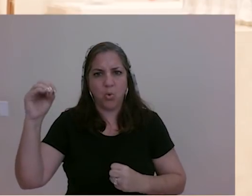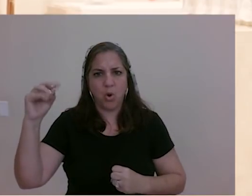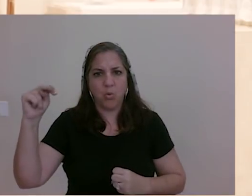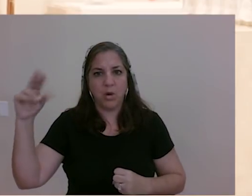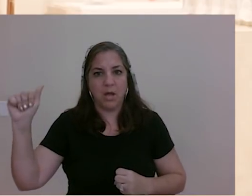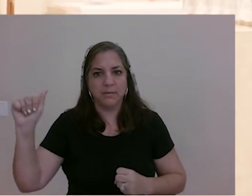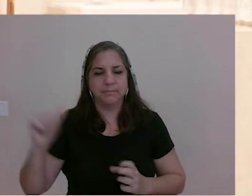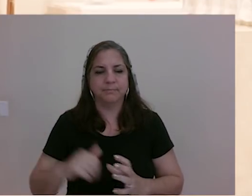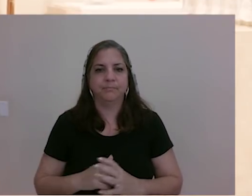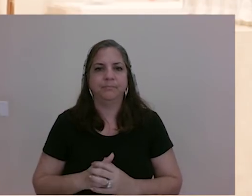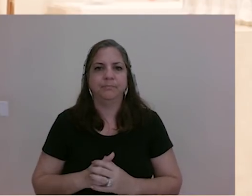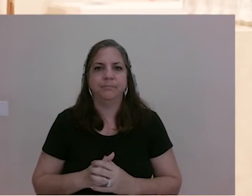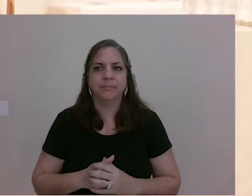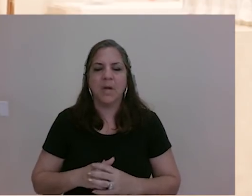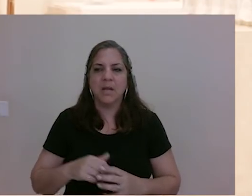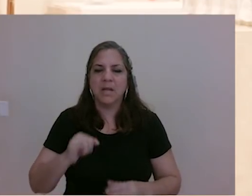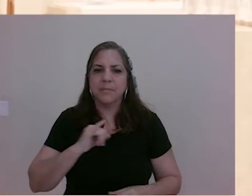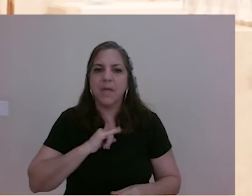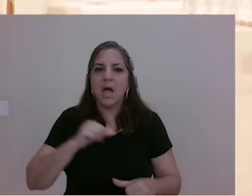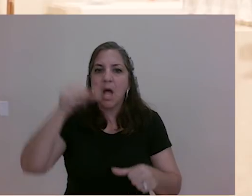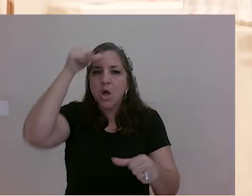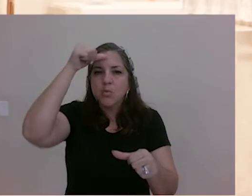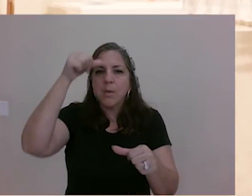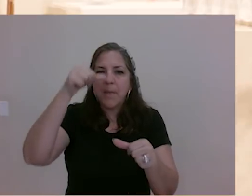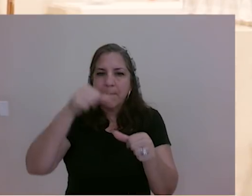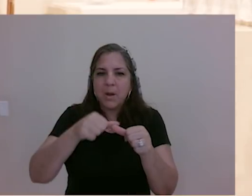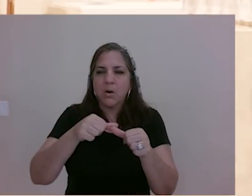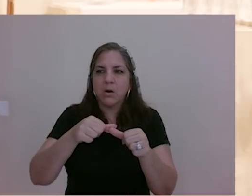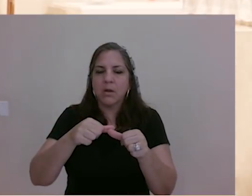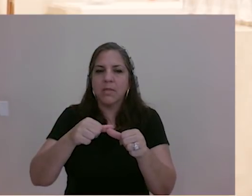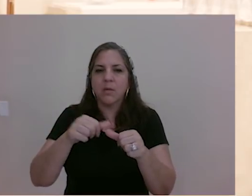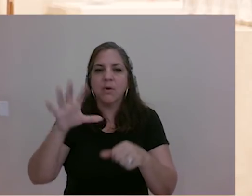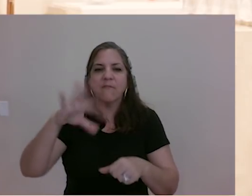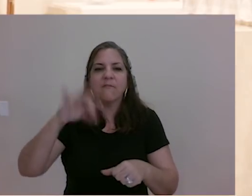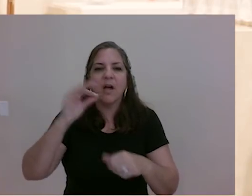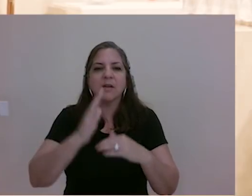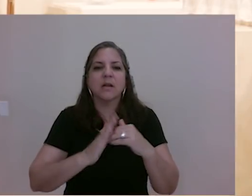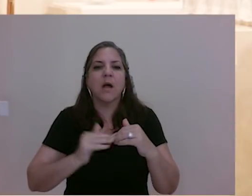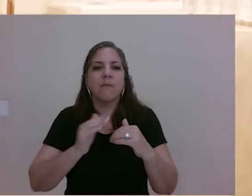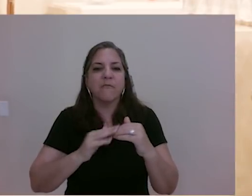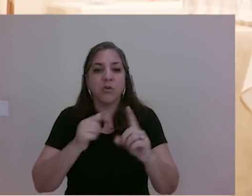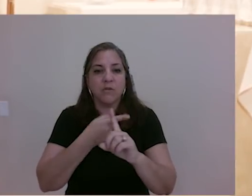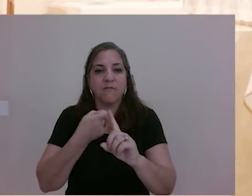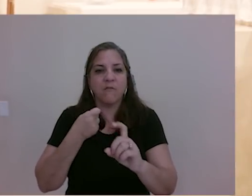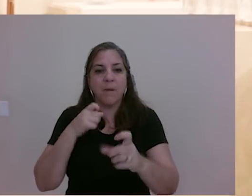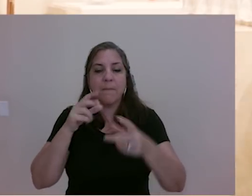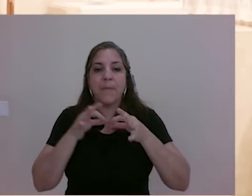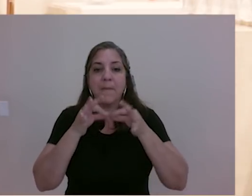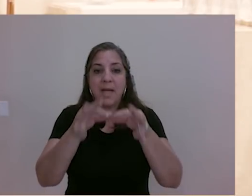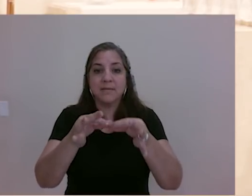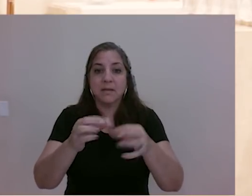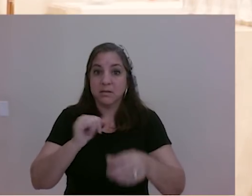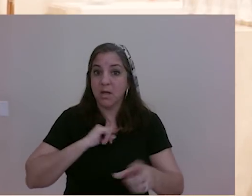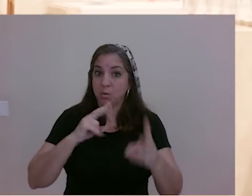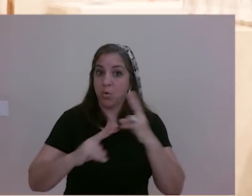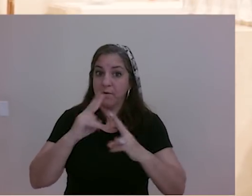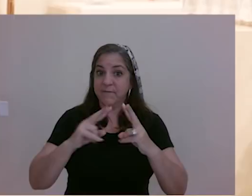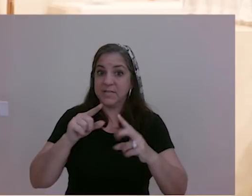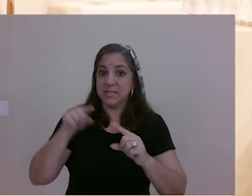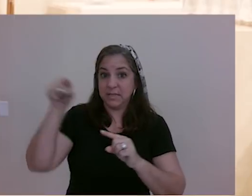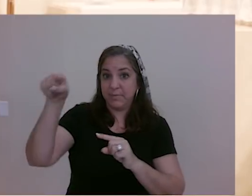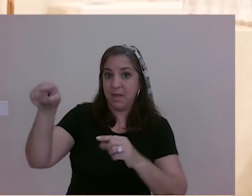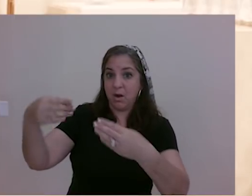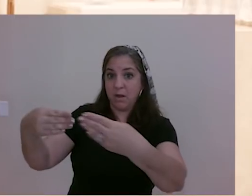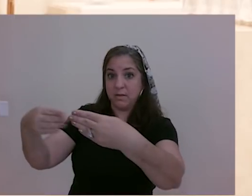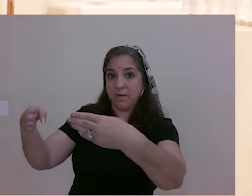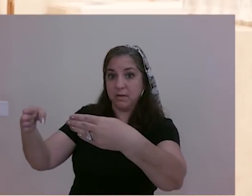But I remember how they would take comfort from the Mass, and I would go out to visit them along the perimeter,